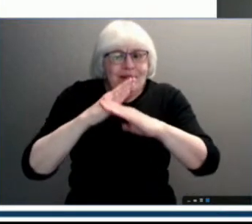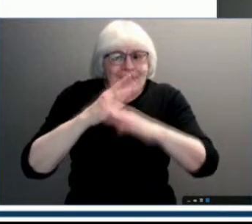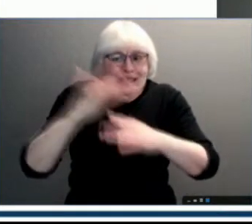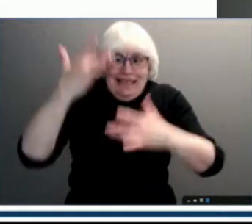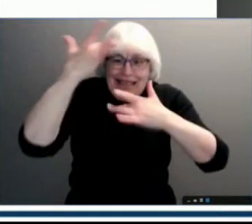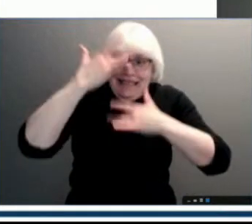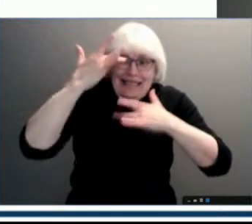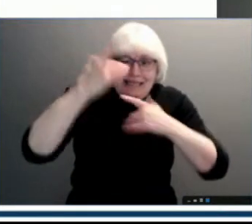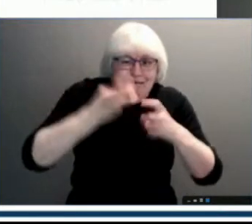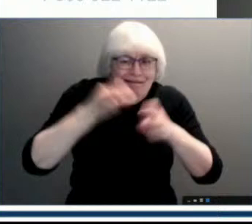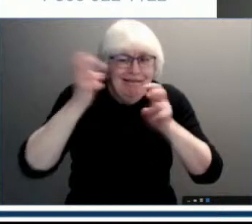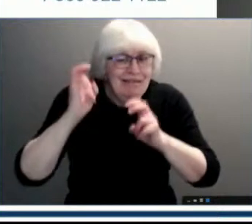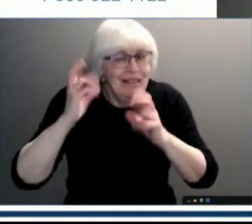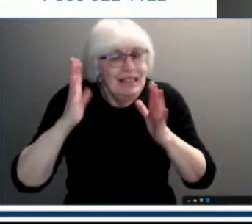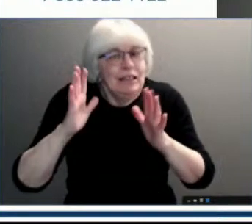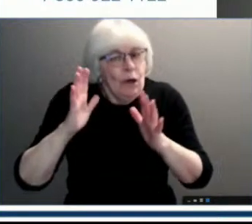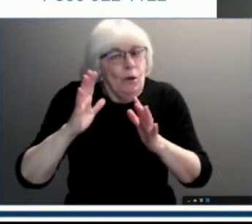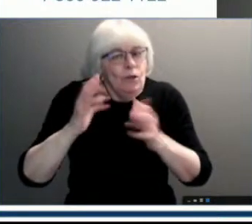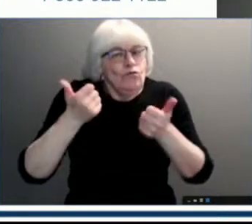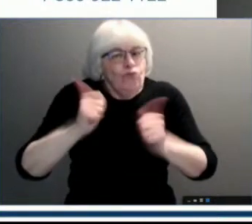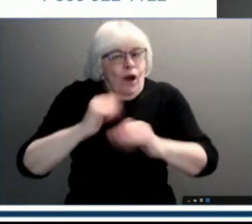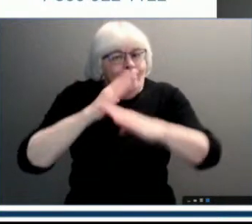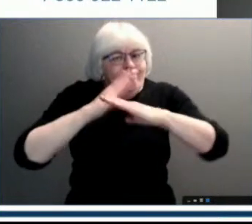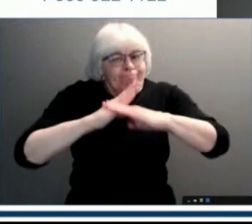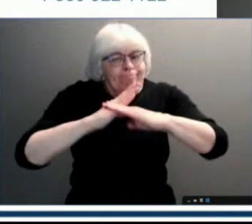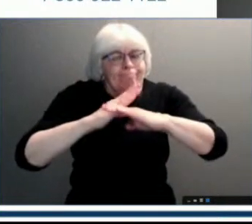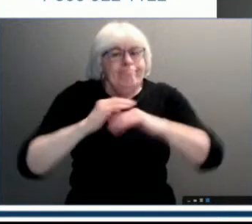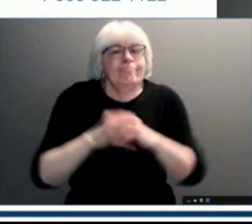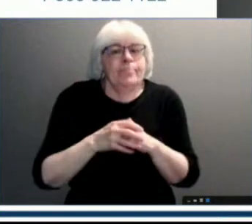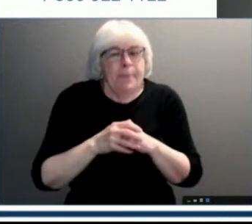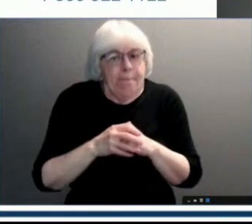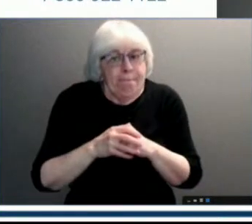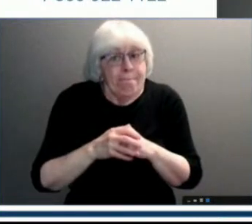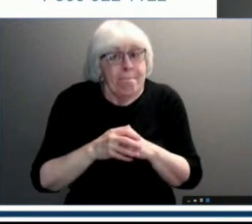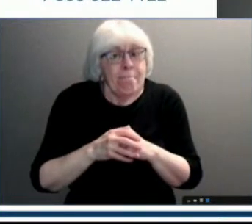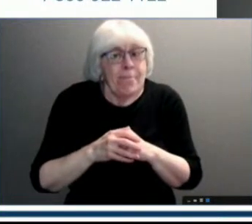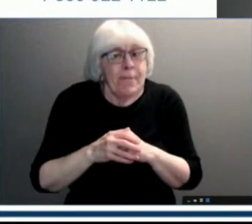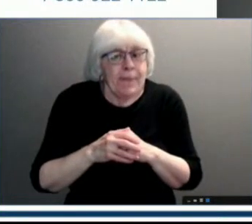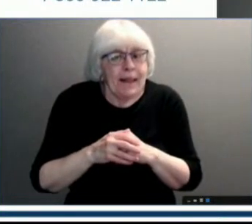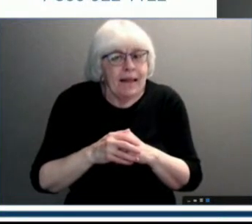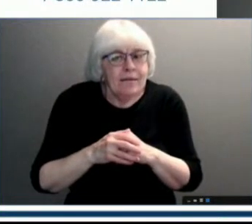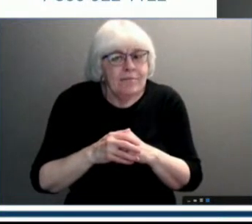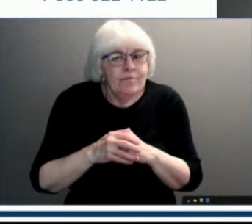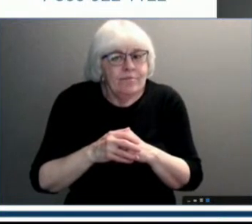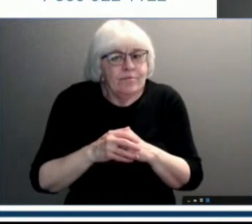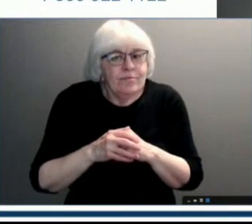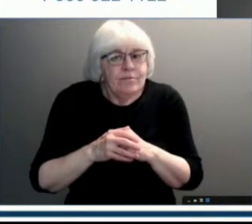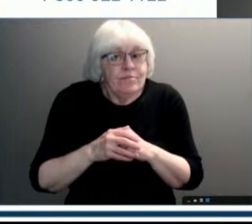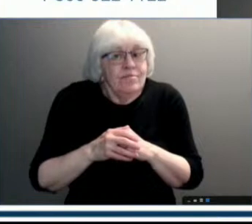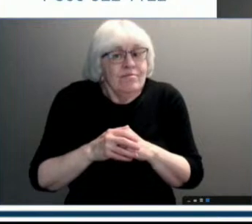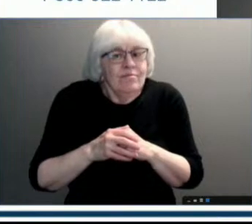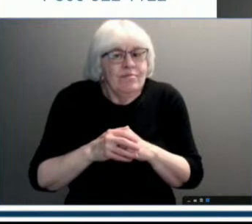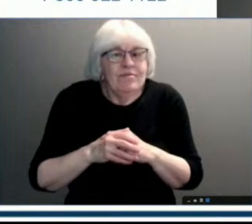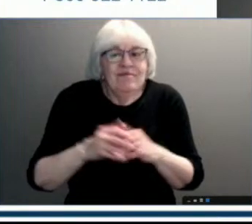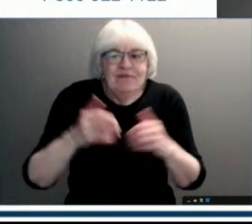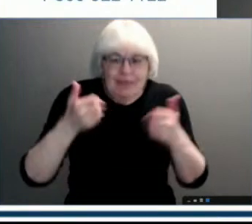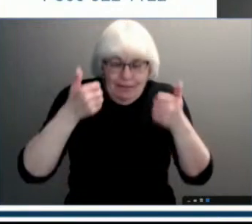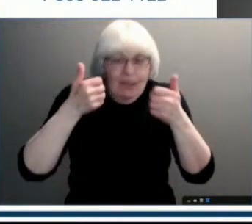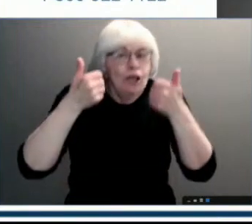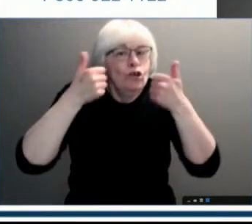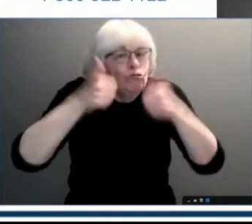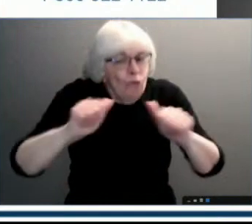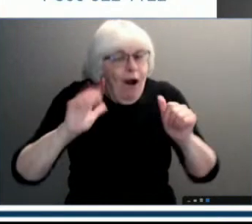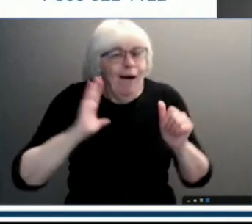infection and therefore the ability of people to transmit the virus. So by getting as many people as possible boosted as quickly